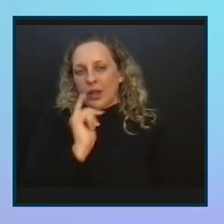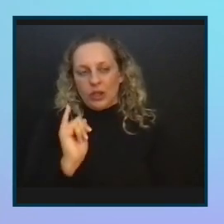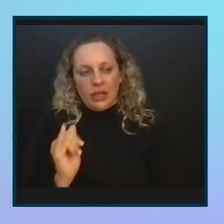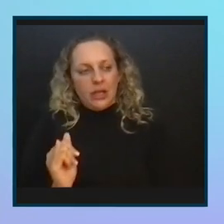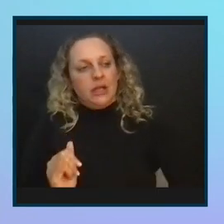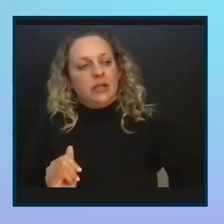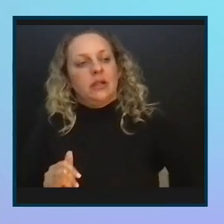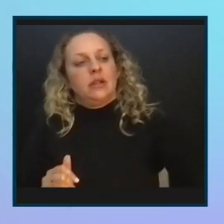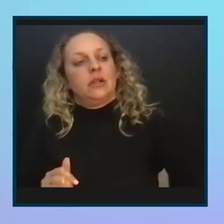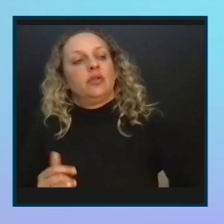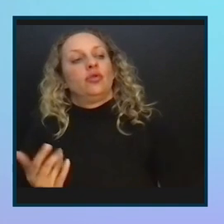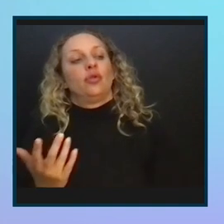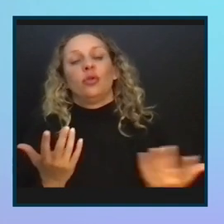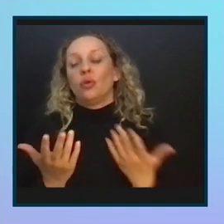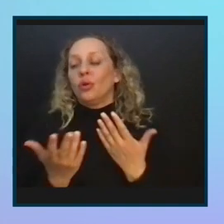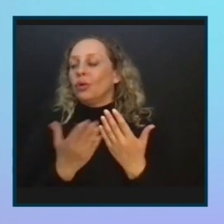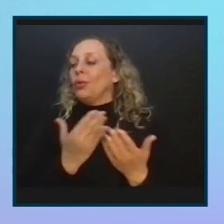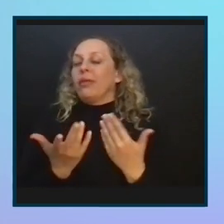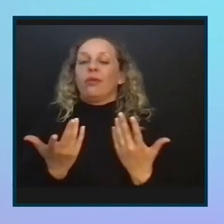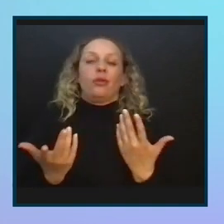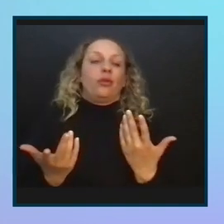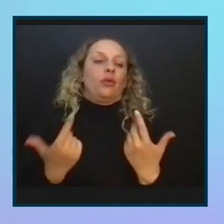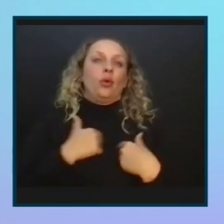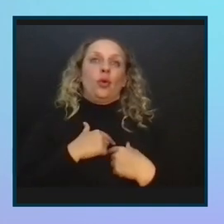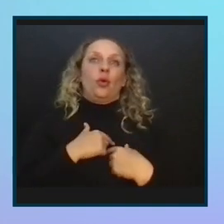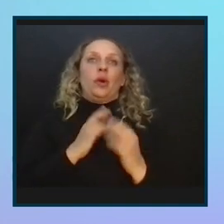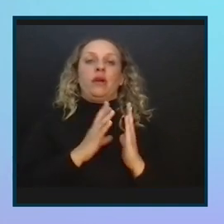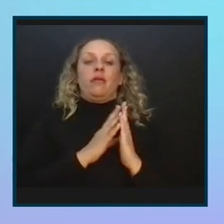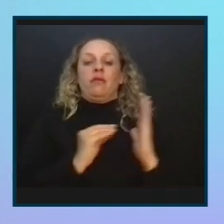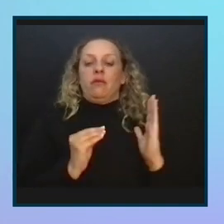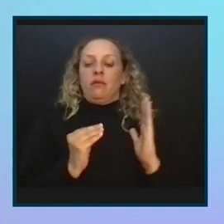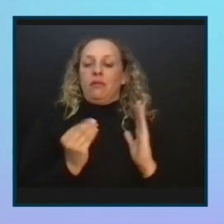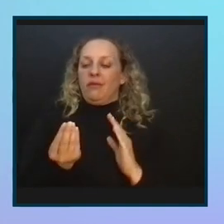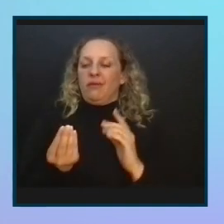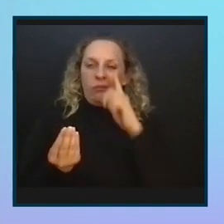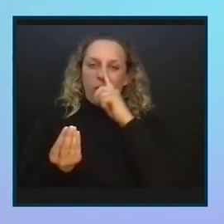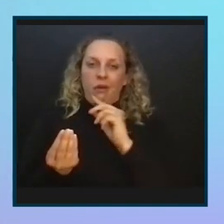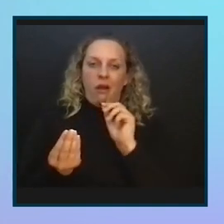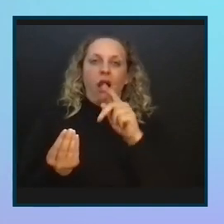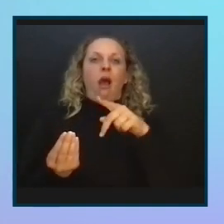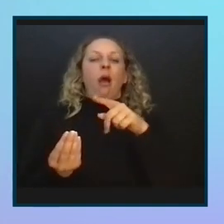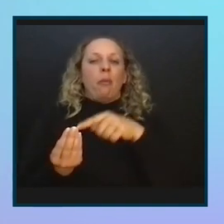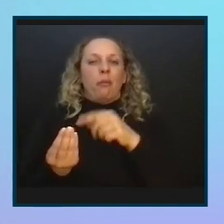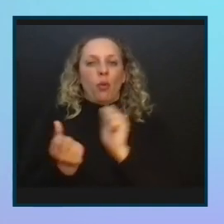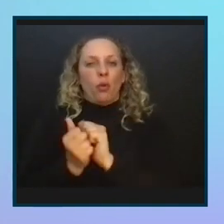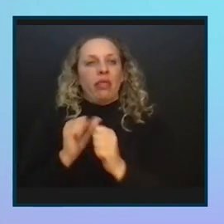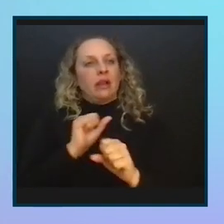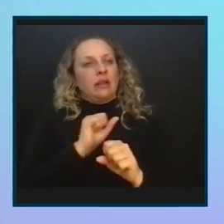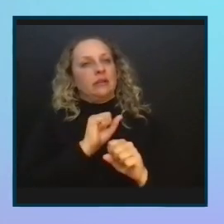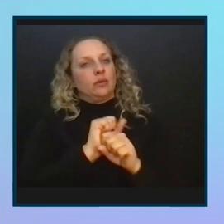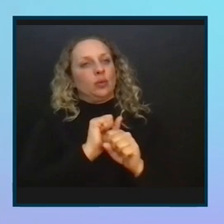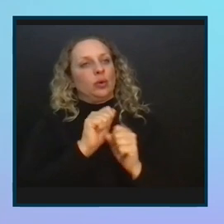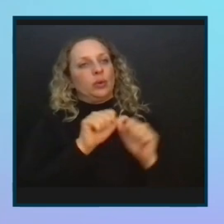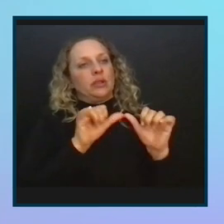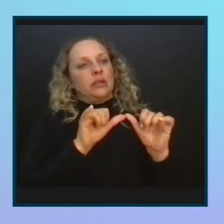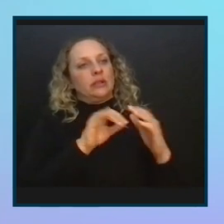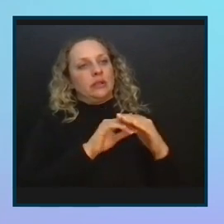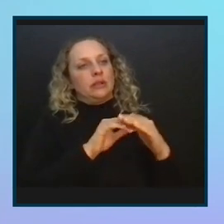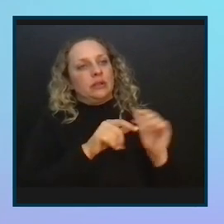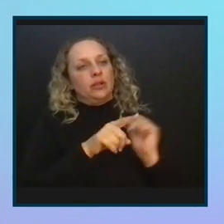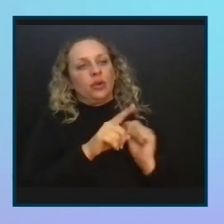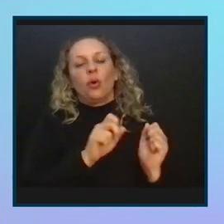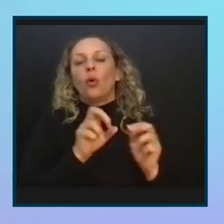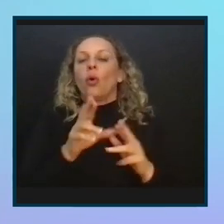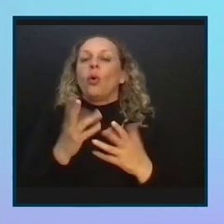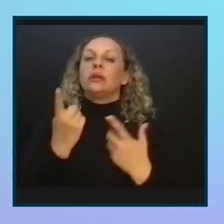like. So whether that's something that we've mocked up ourselves with the work of accessibility engineering, or